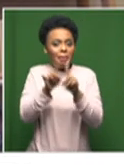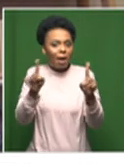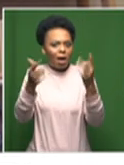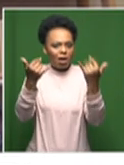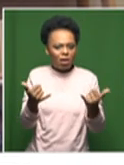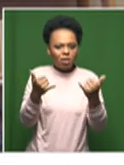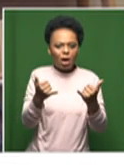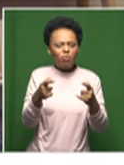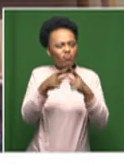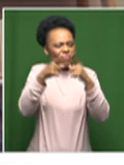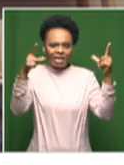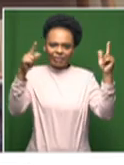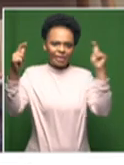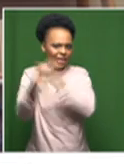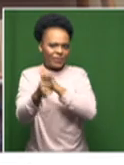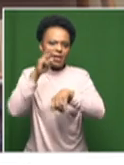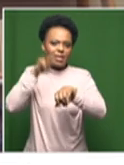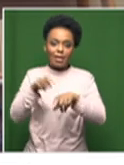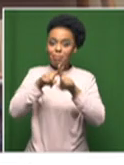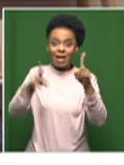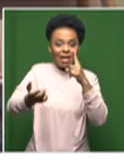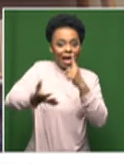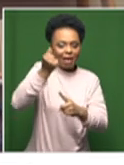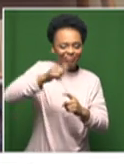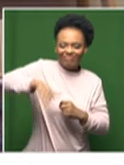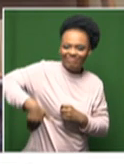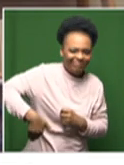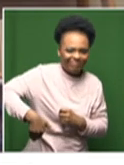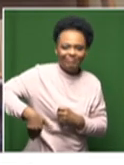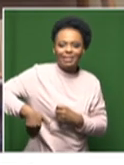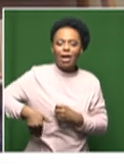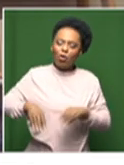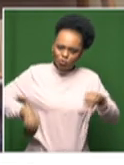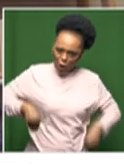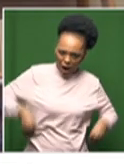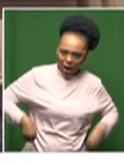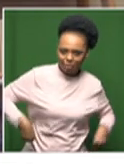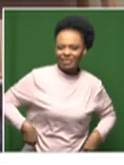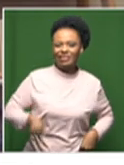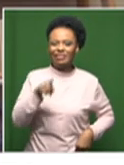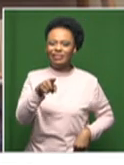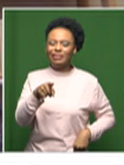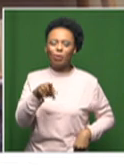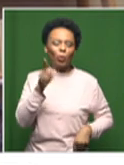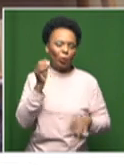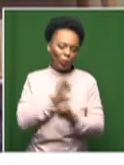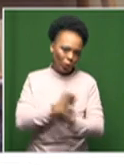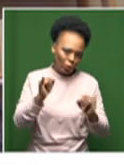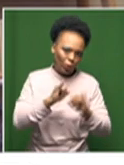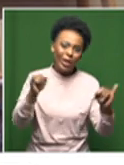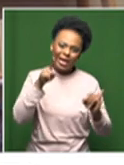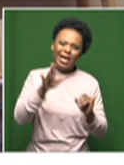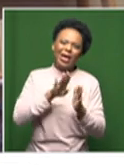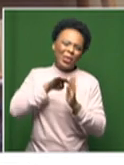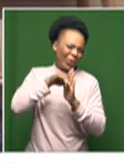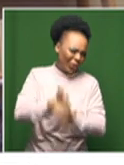but there needs to be a massive shift that has not happened. And corruption, of course, which means corruption is a massive drain of resources. So